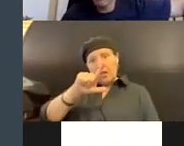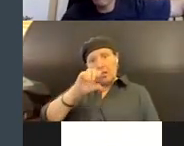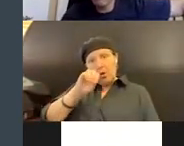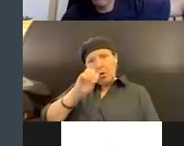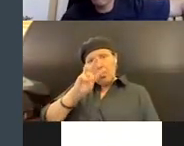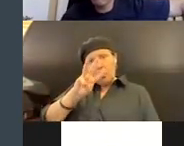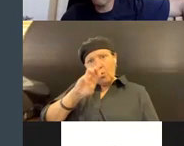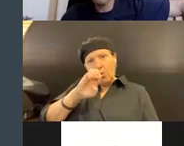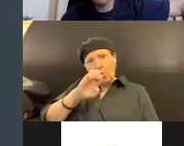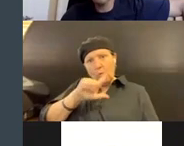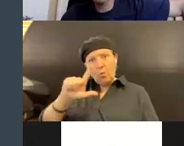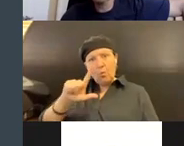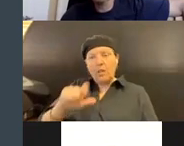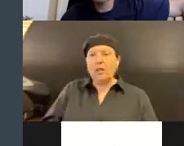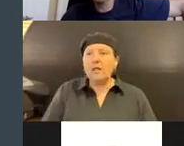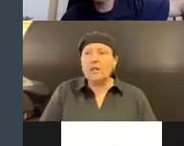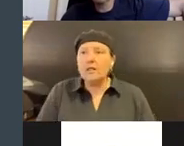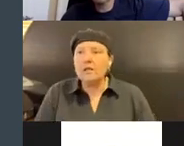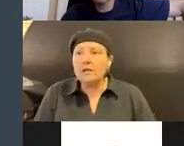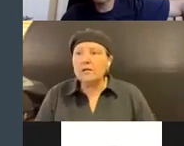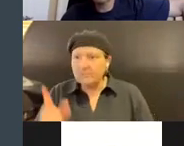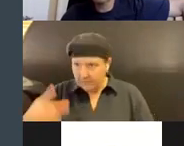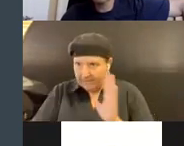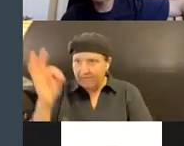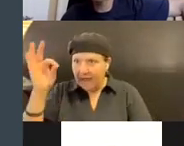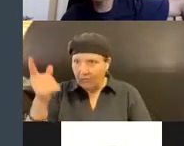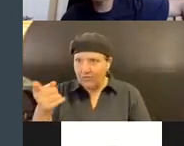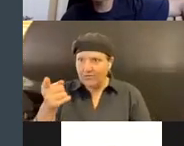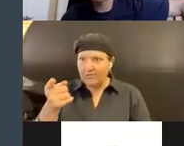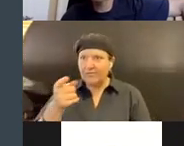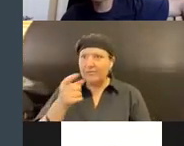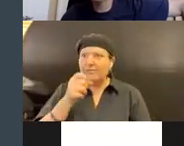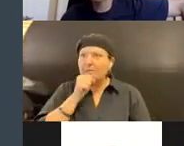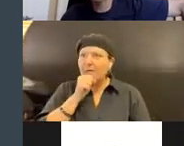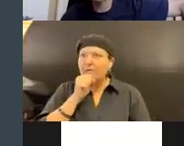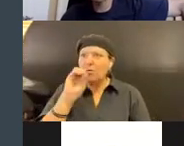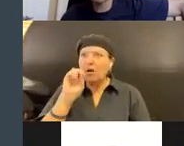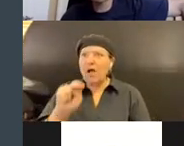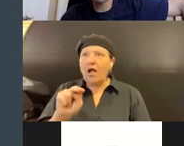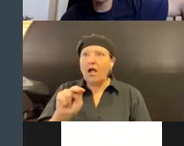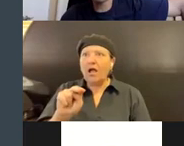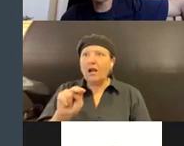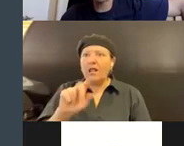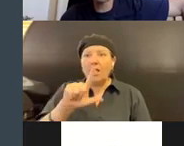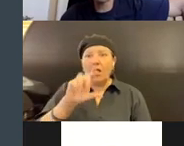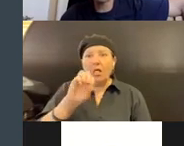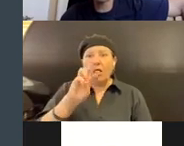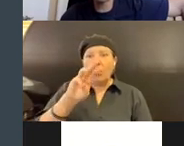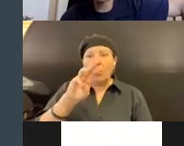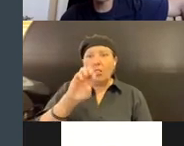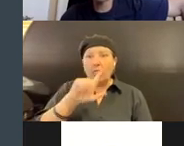try to see if I can, there she is, and I'm gonna unmute her. Or Lowell, can you unmute yourself,